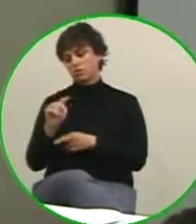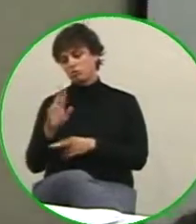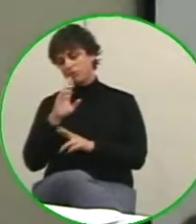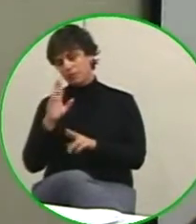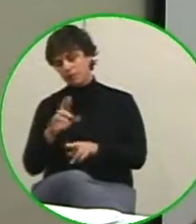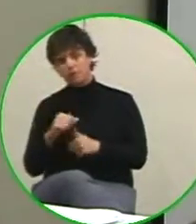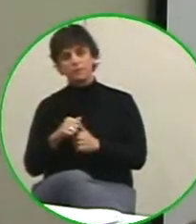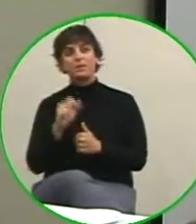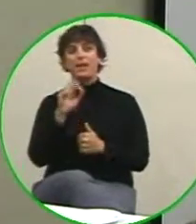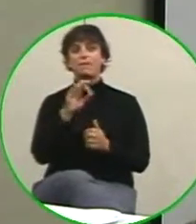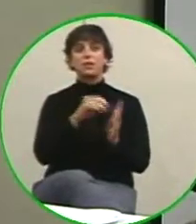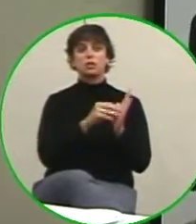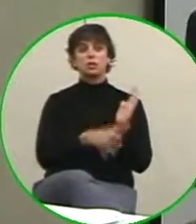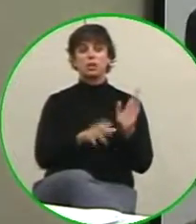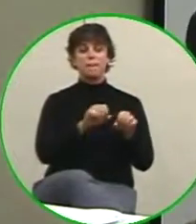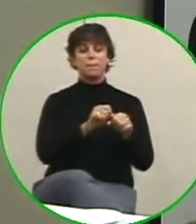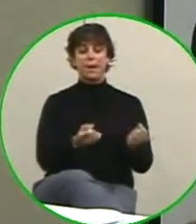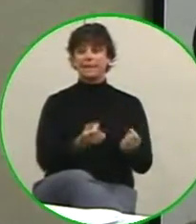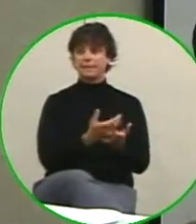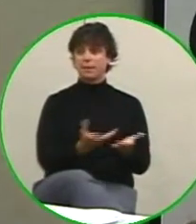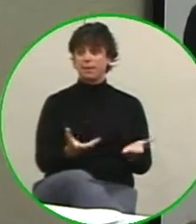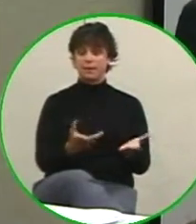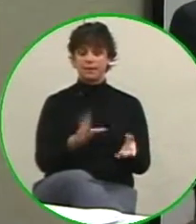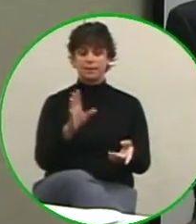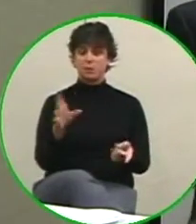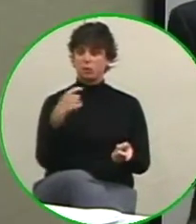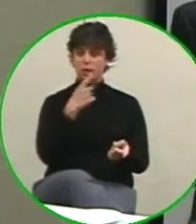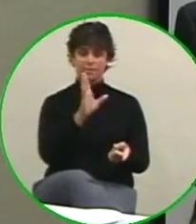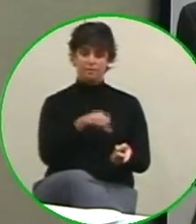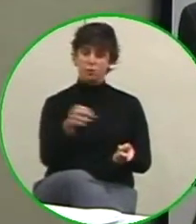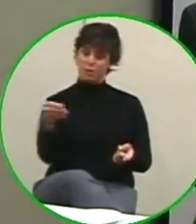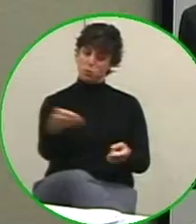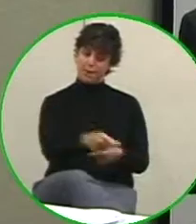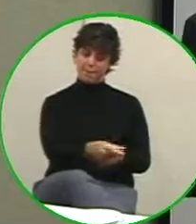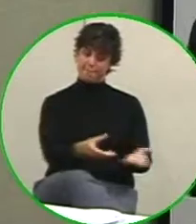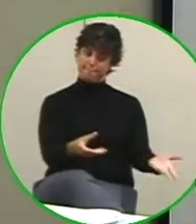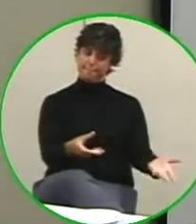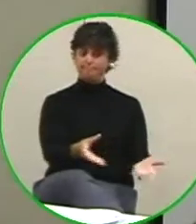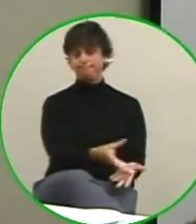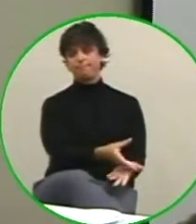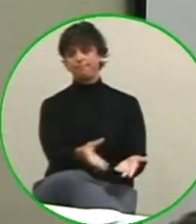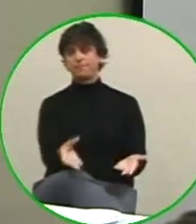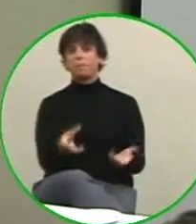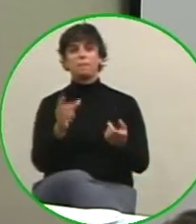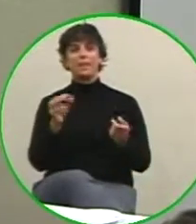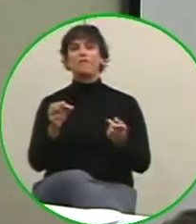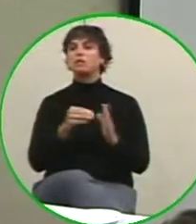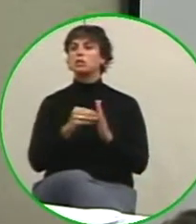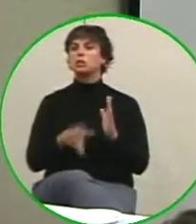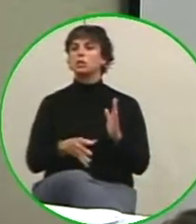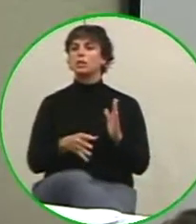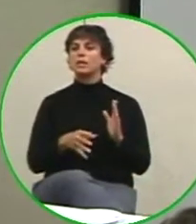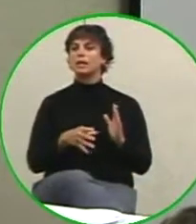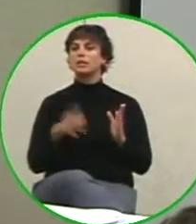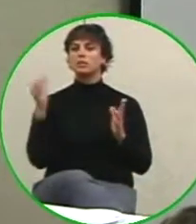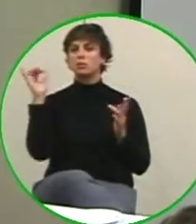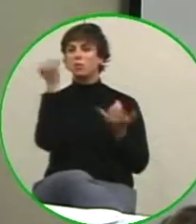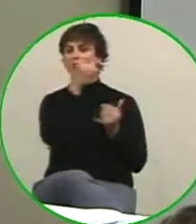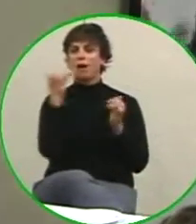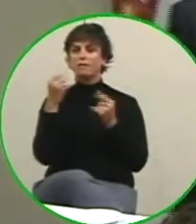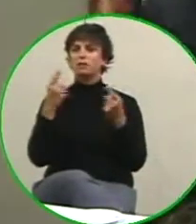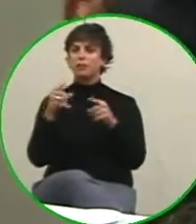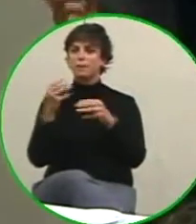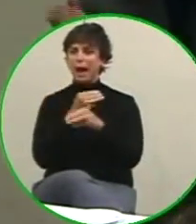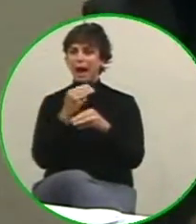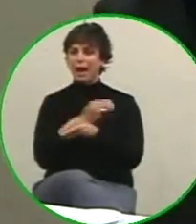If the student breaks something and you say you're going to have to pay for it, if the student is messing around during math